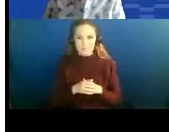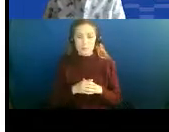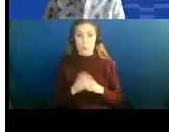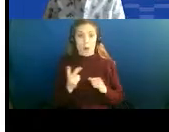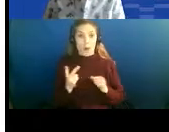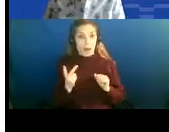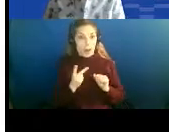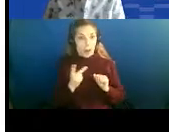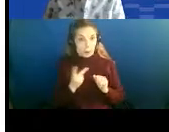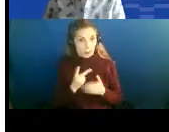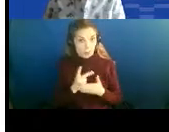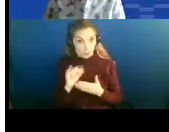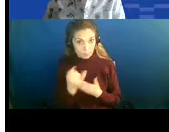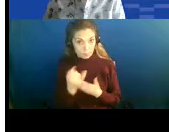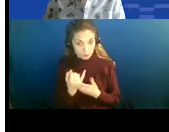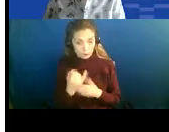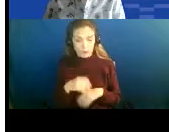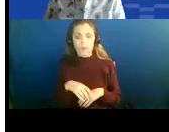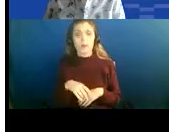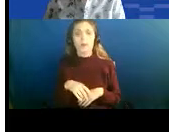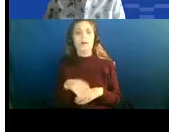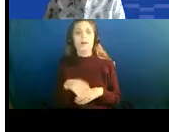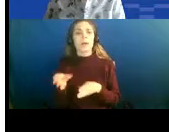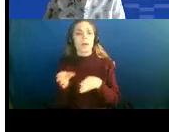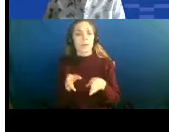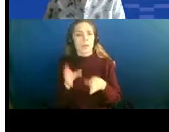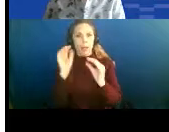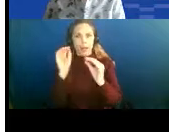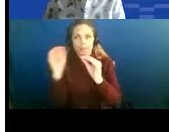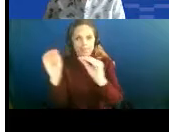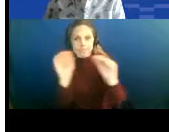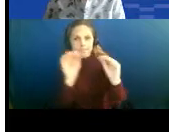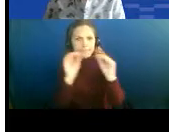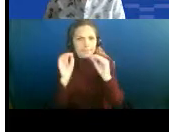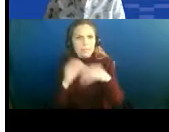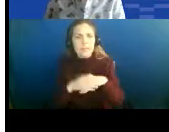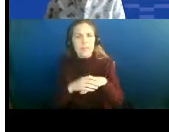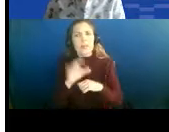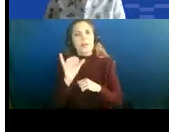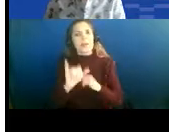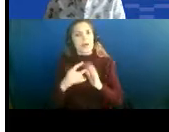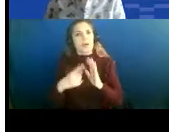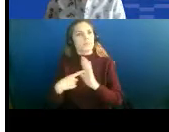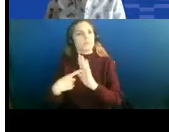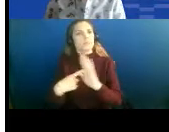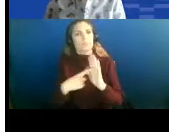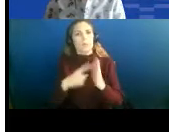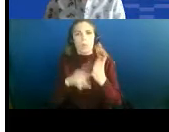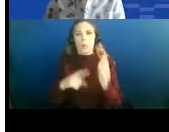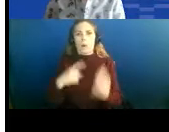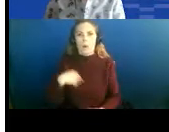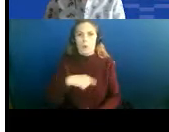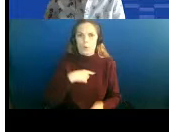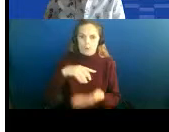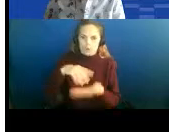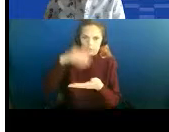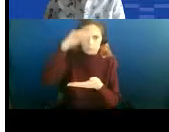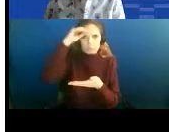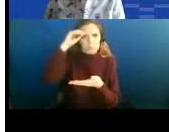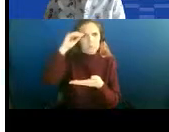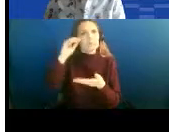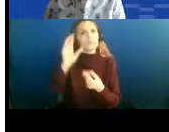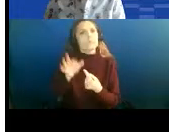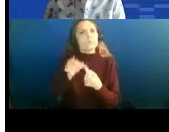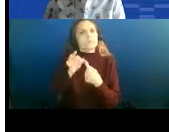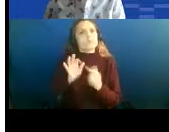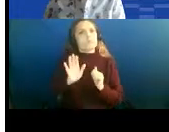to gain a better understanding of the unique experiences and needs of 2SLGBTQI people living with